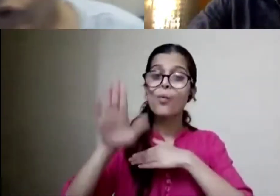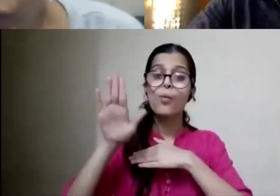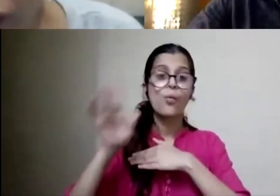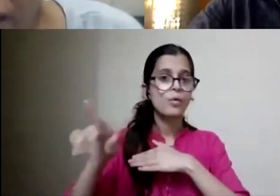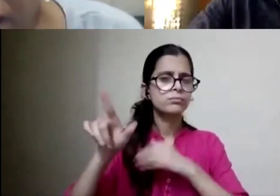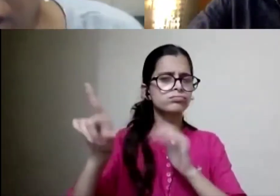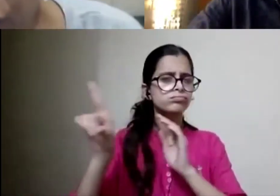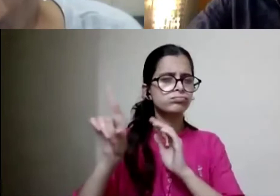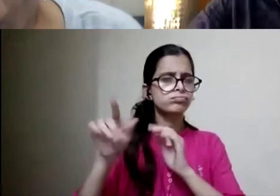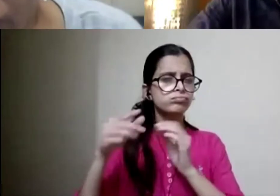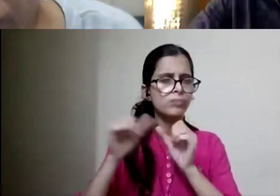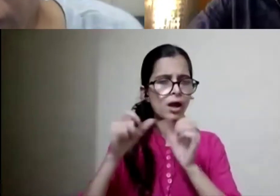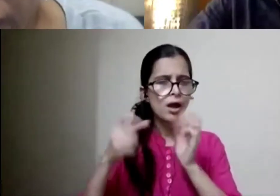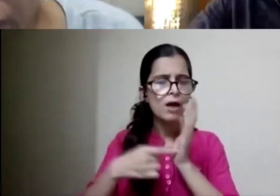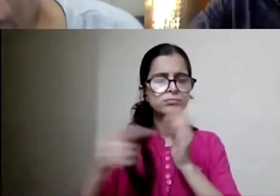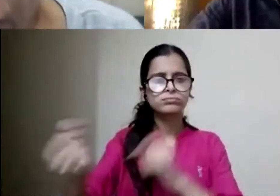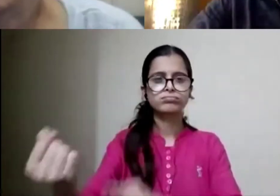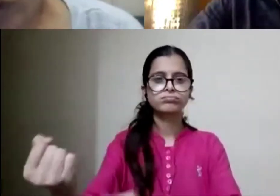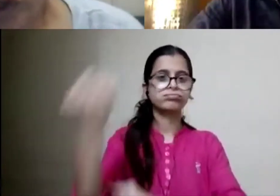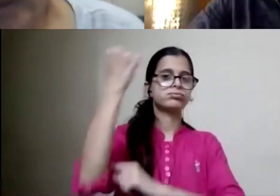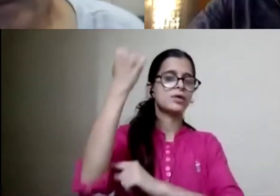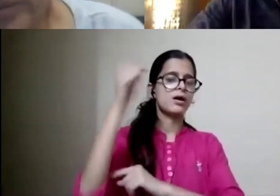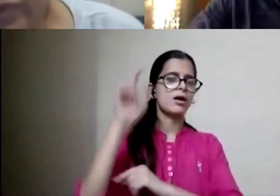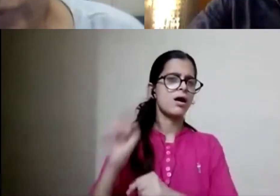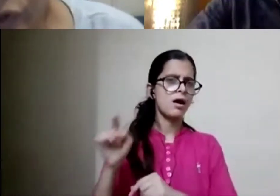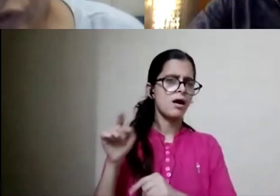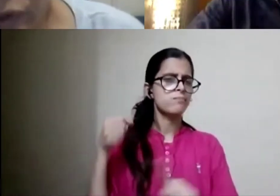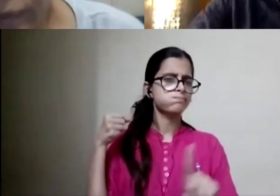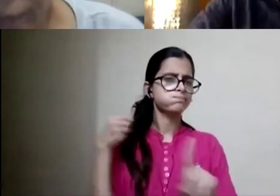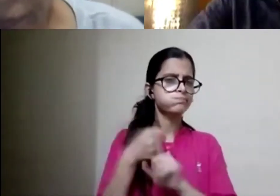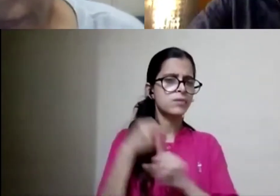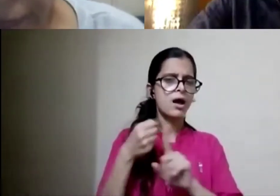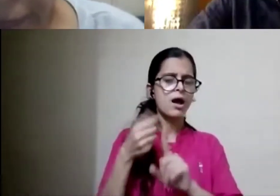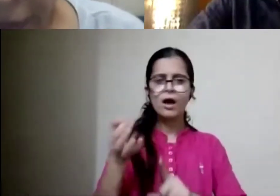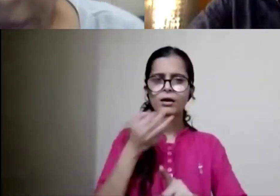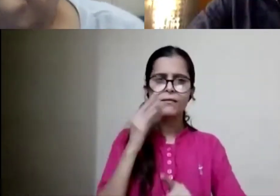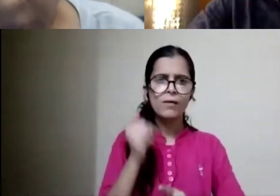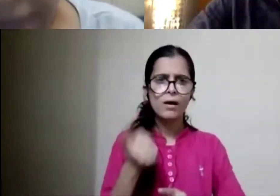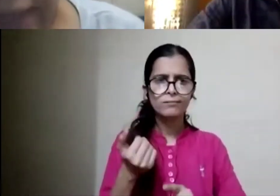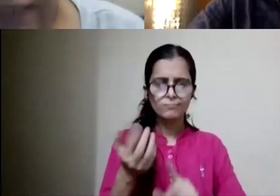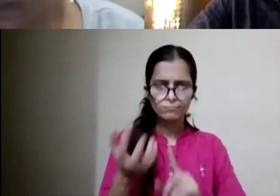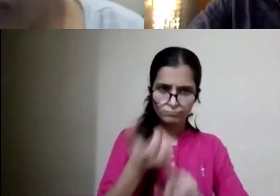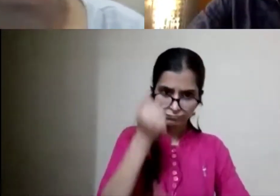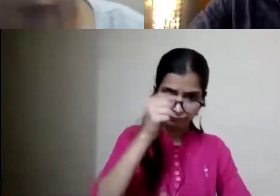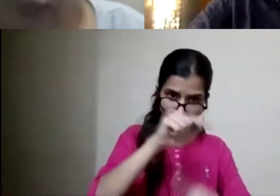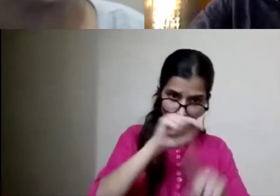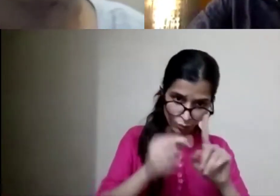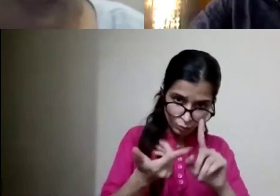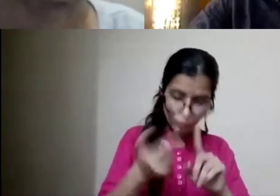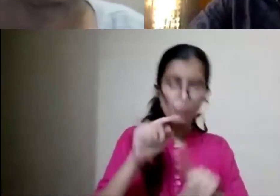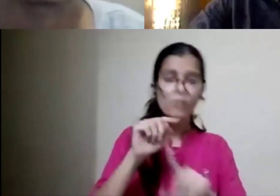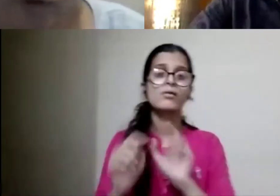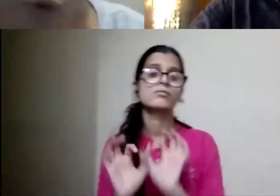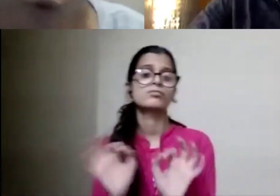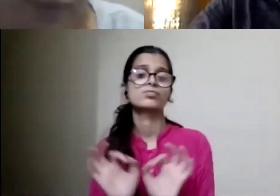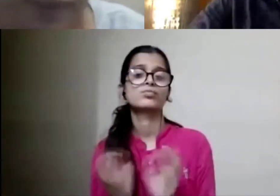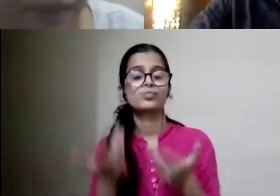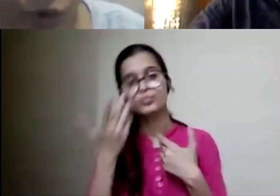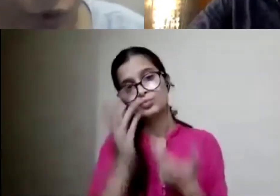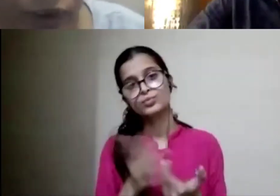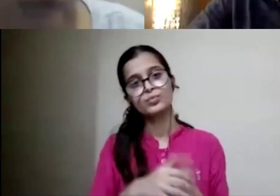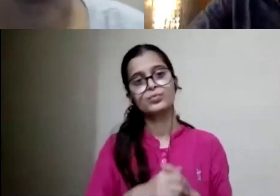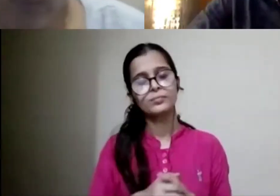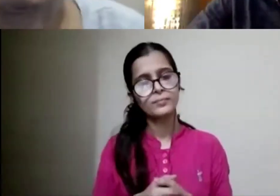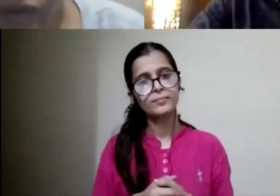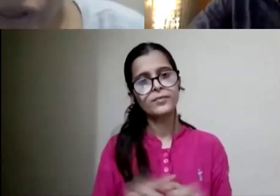whether what you're asking for is proportionate or disproportionate, right? The other way, and as you're a law person,